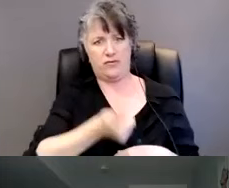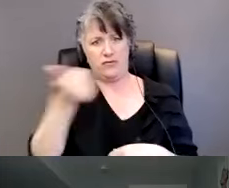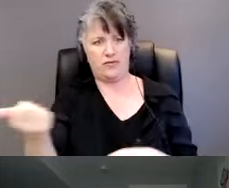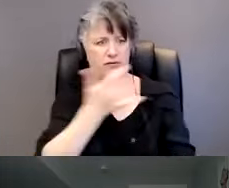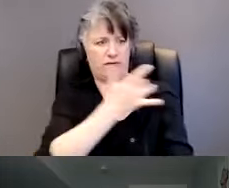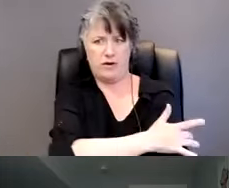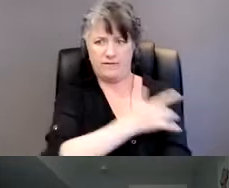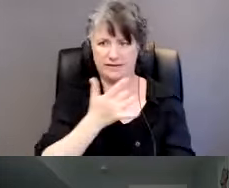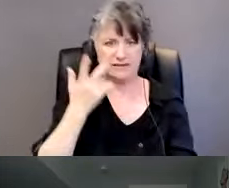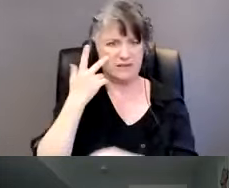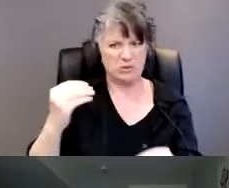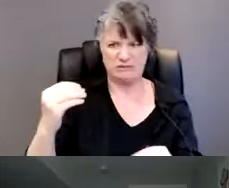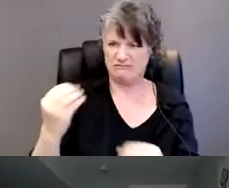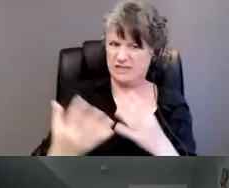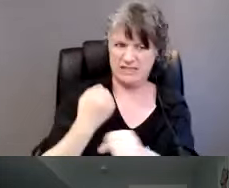were indicated.